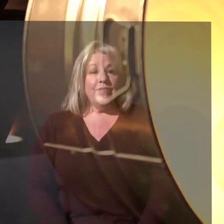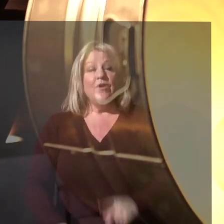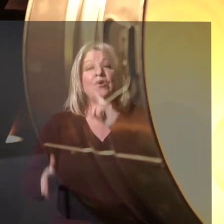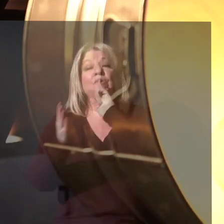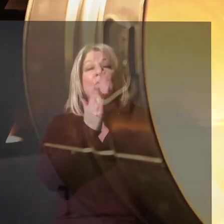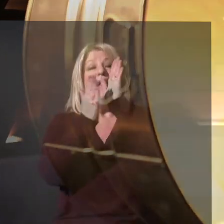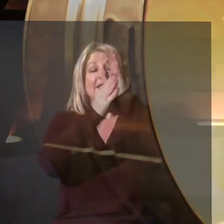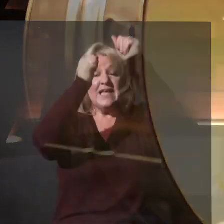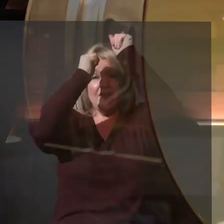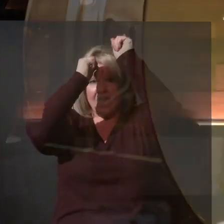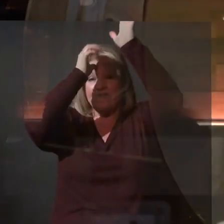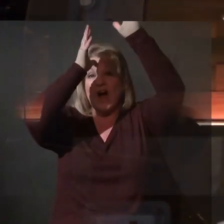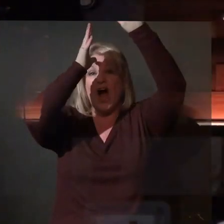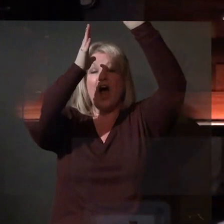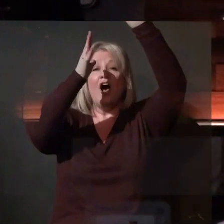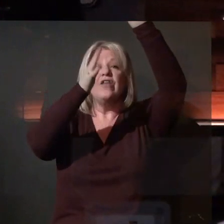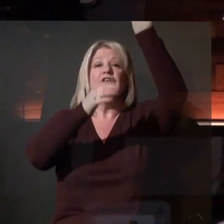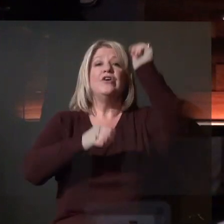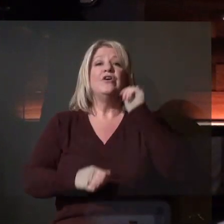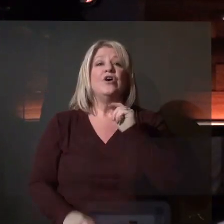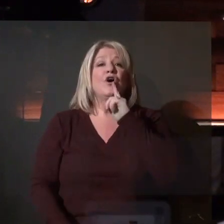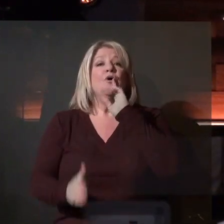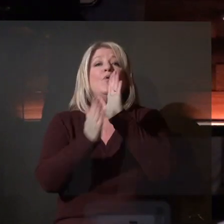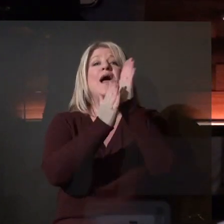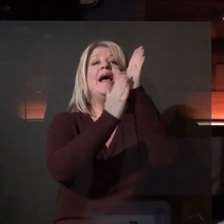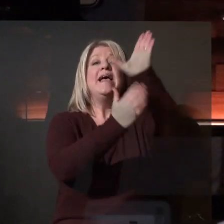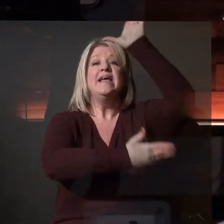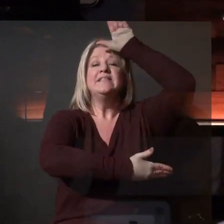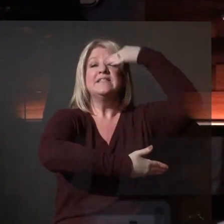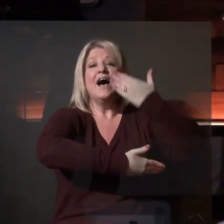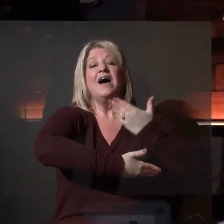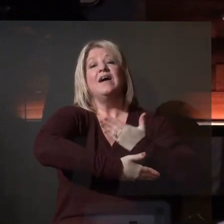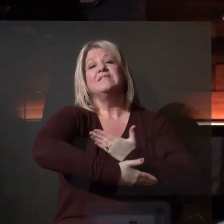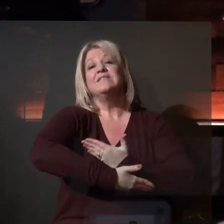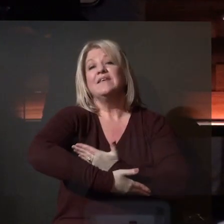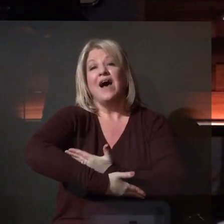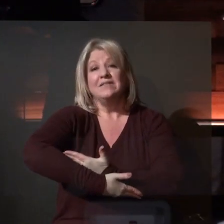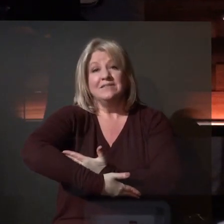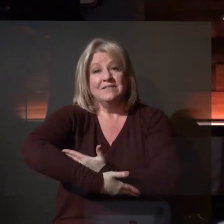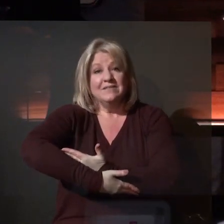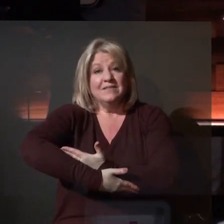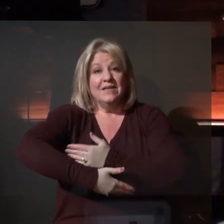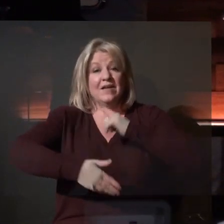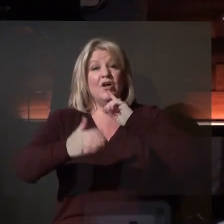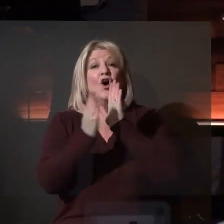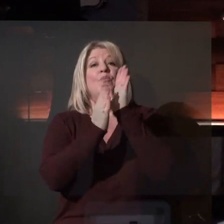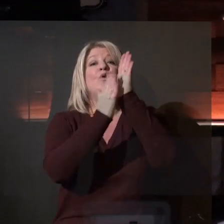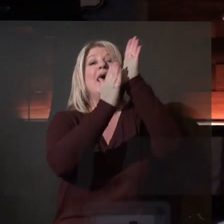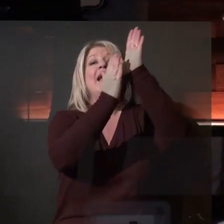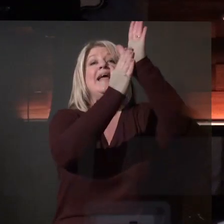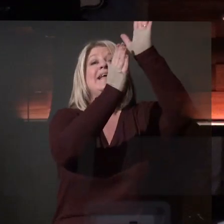Church. Praise the Father, praise the Son,